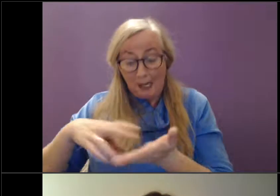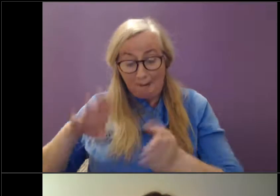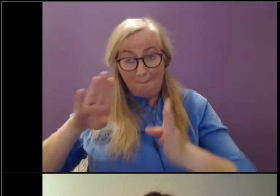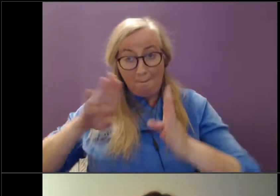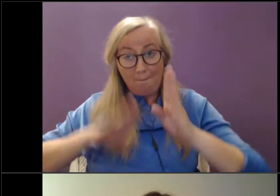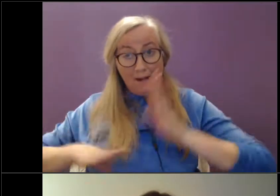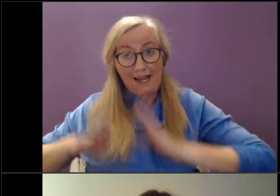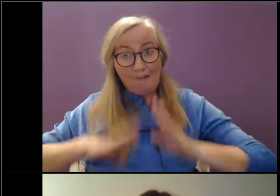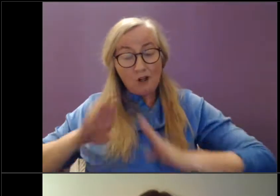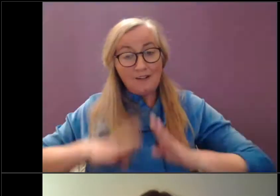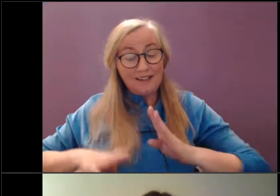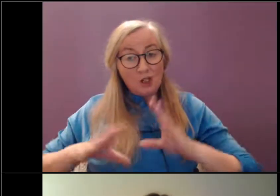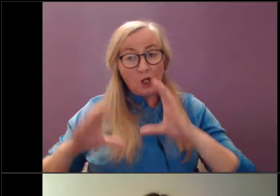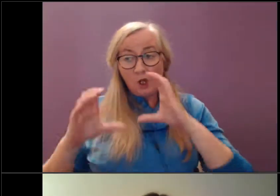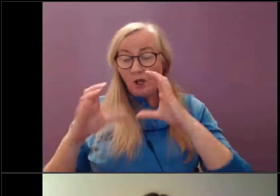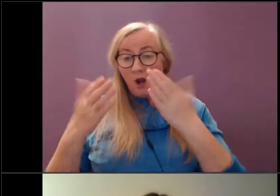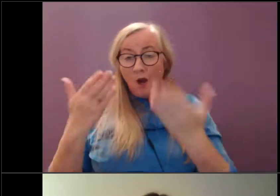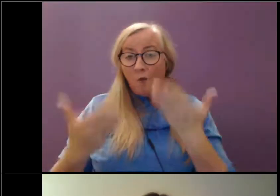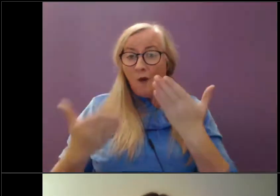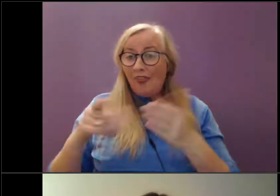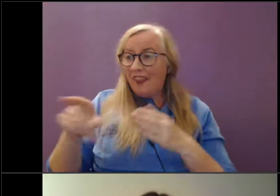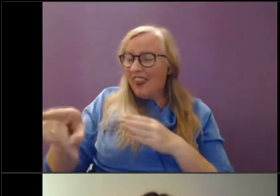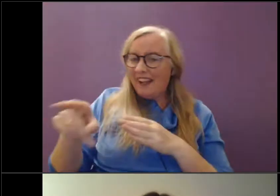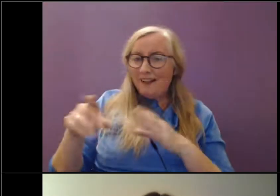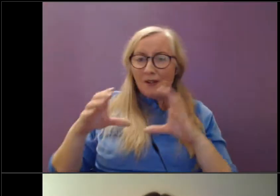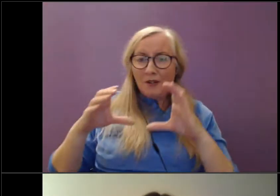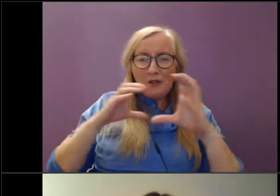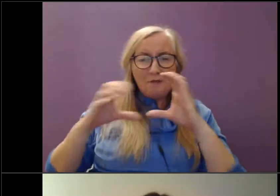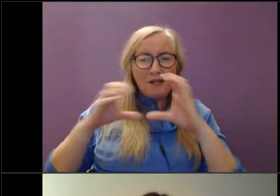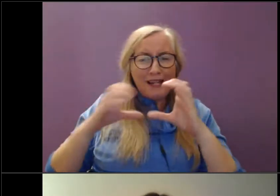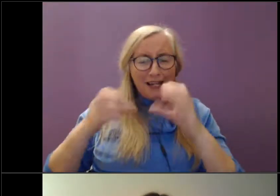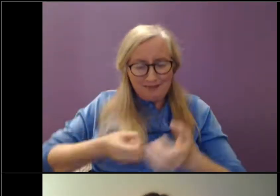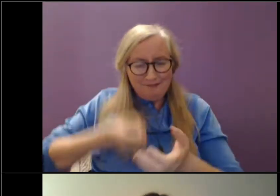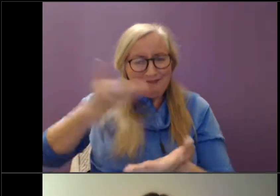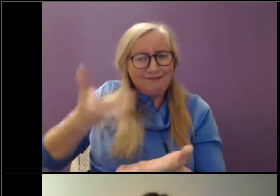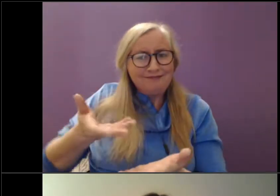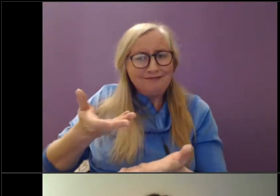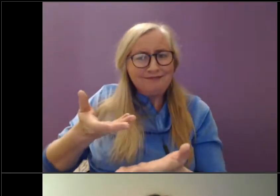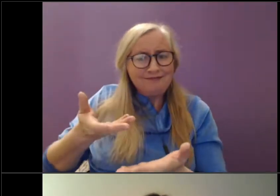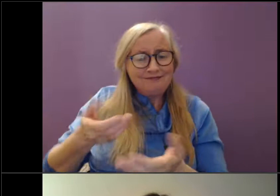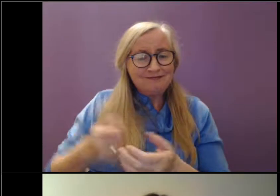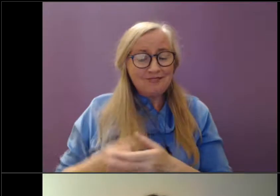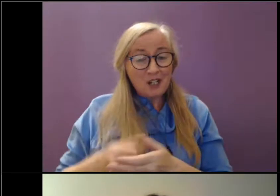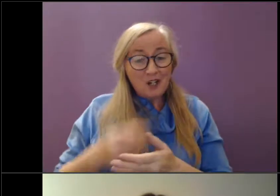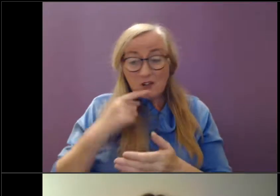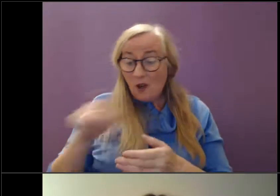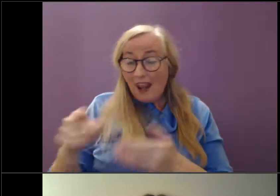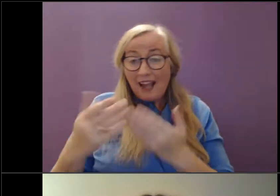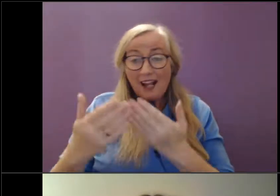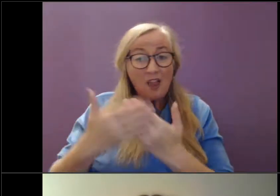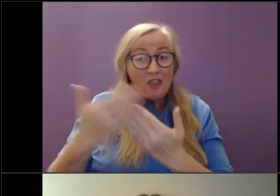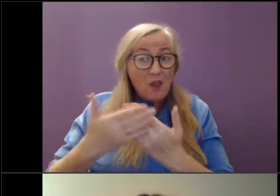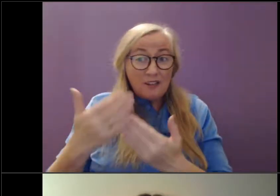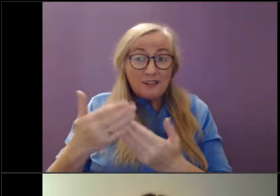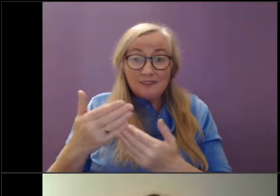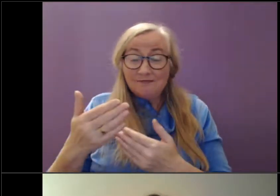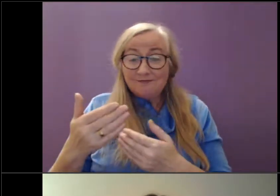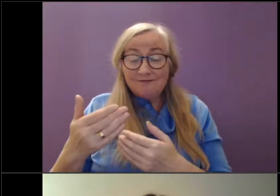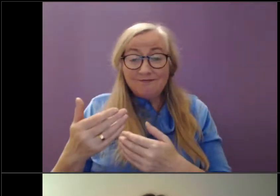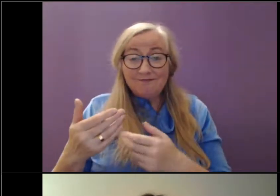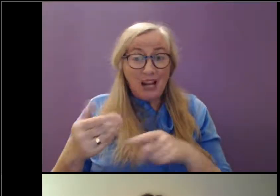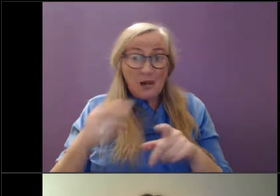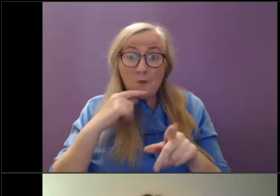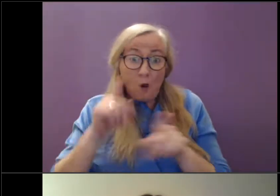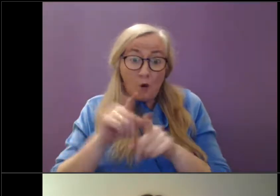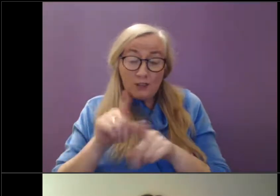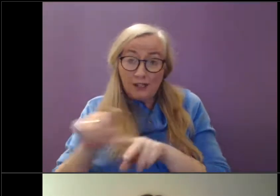of communicate what they're experiencing. So I understand that this young person's siblings are being very distressed by it.